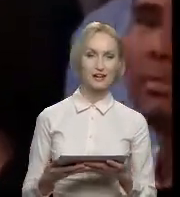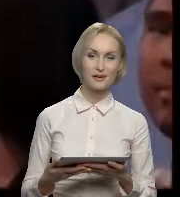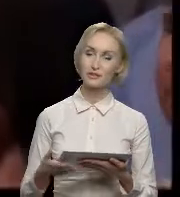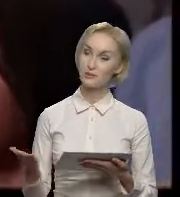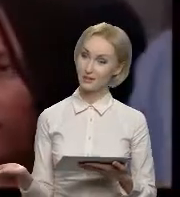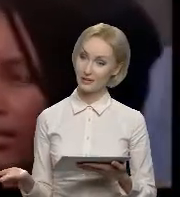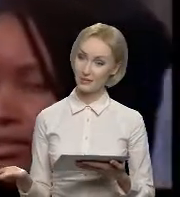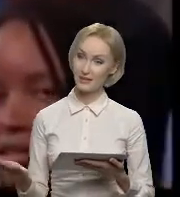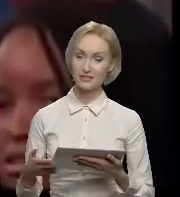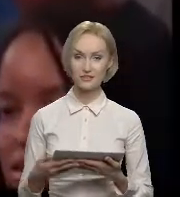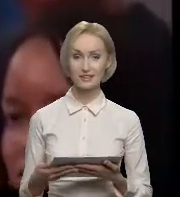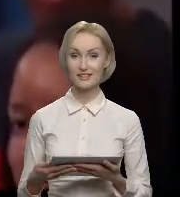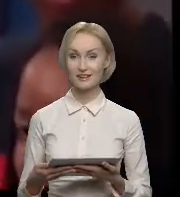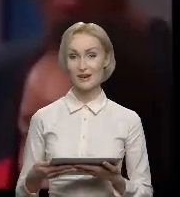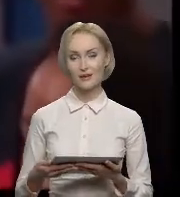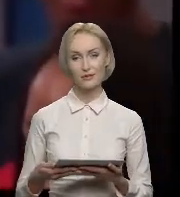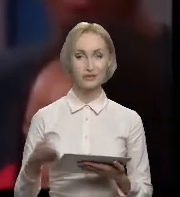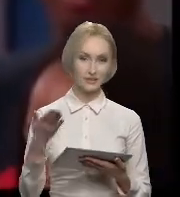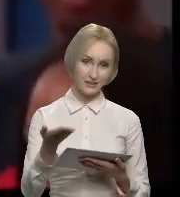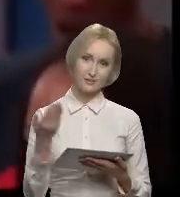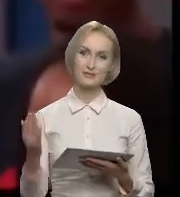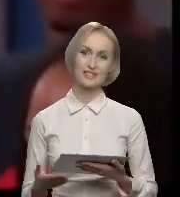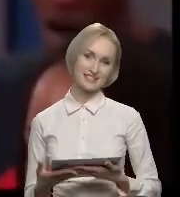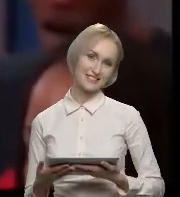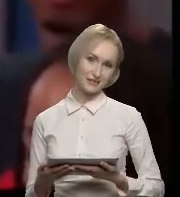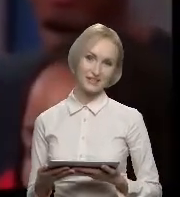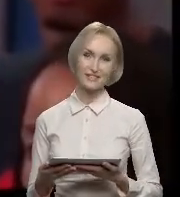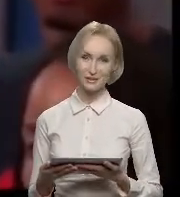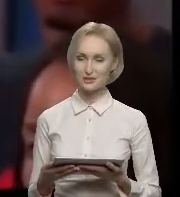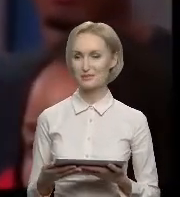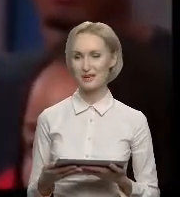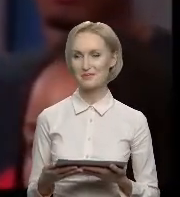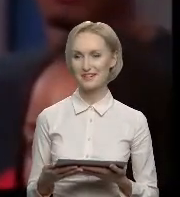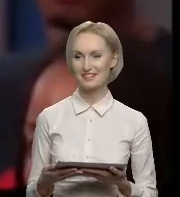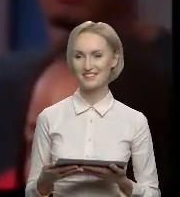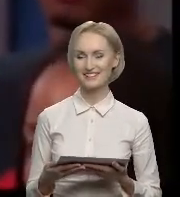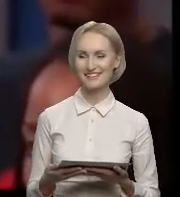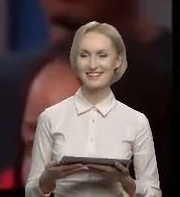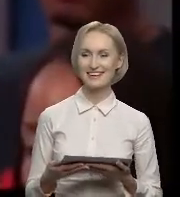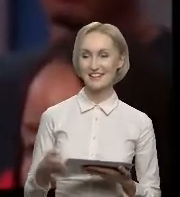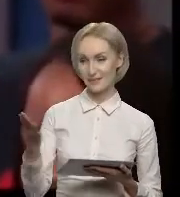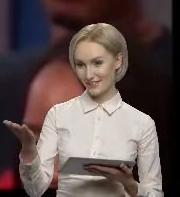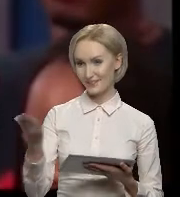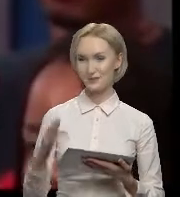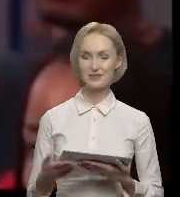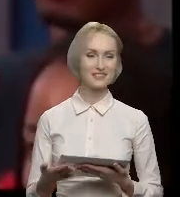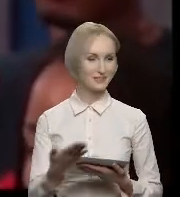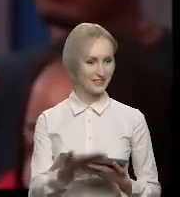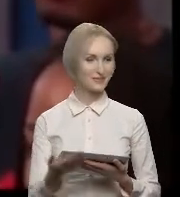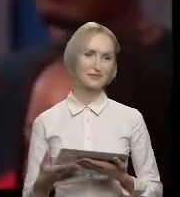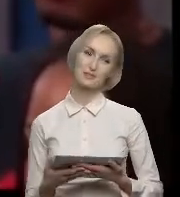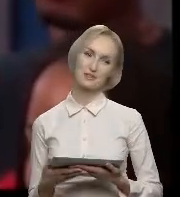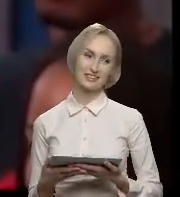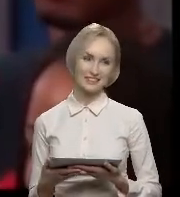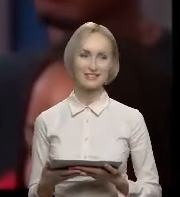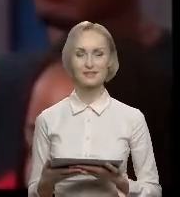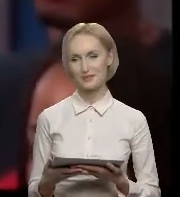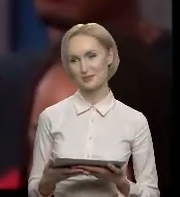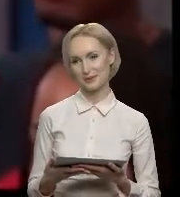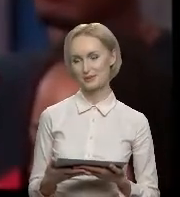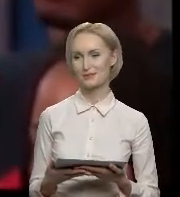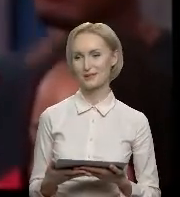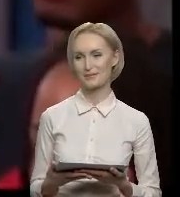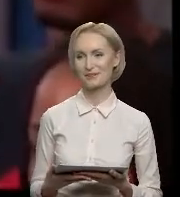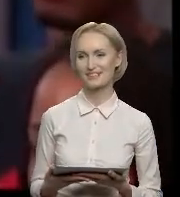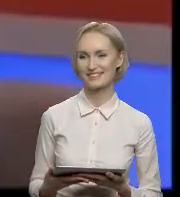Some aspects of these DNA disputes, but some clearly major issues remain. And who better to deal with major issues than